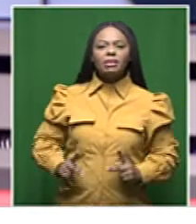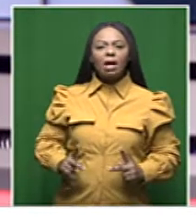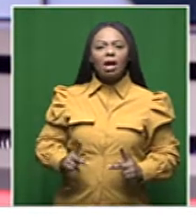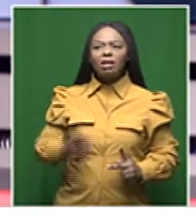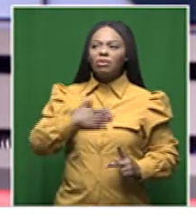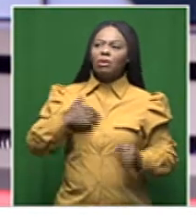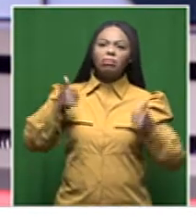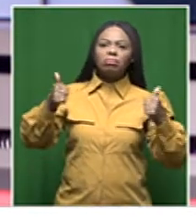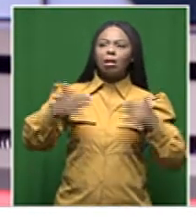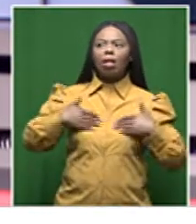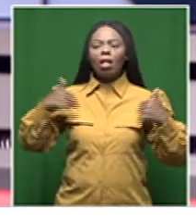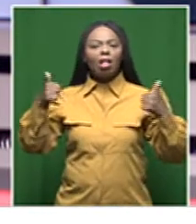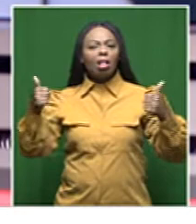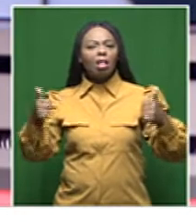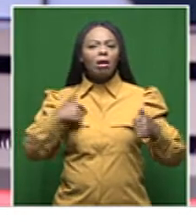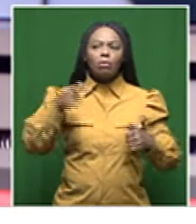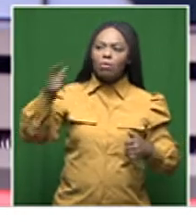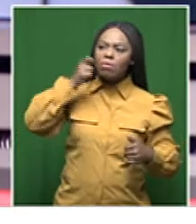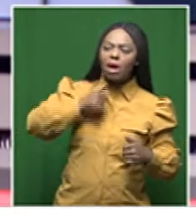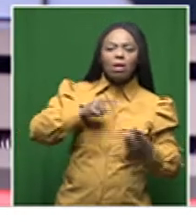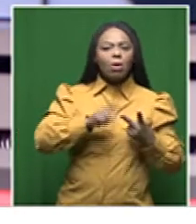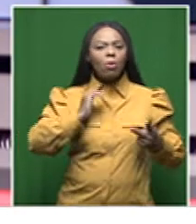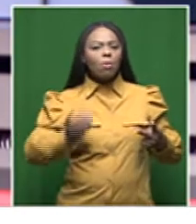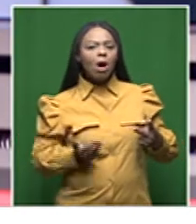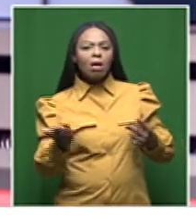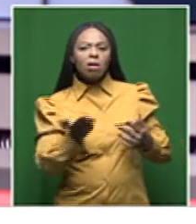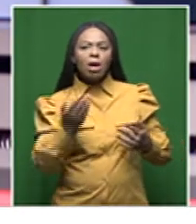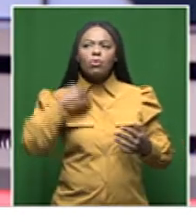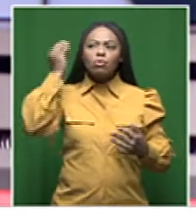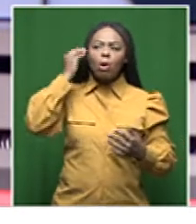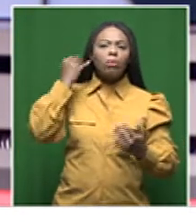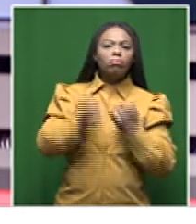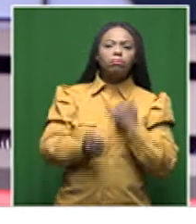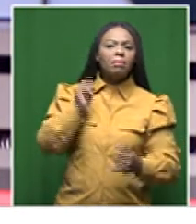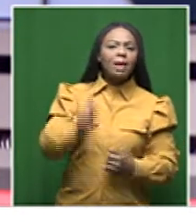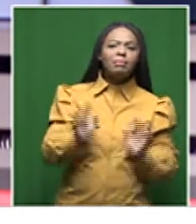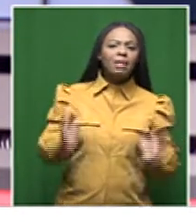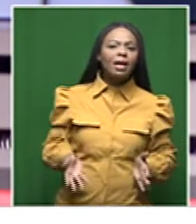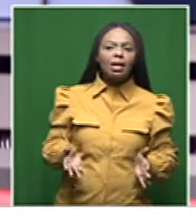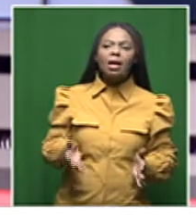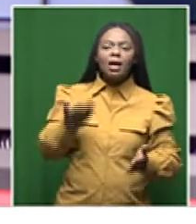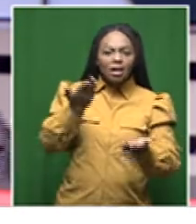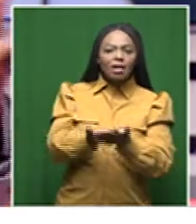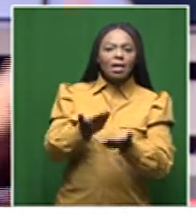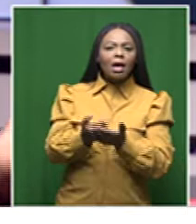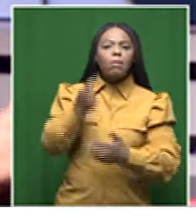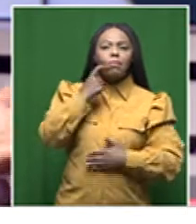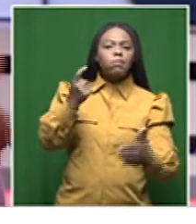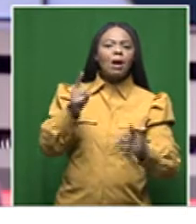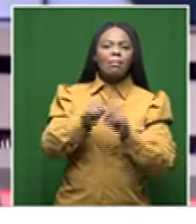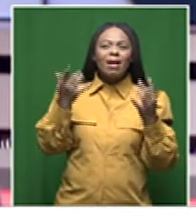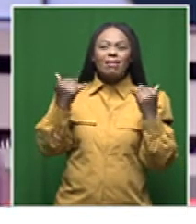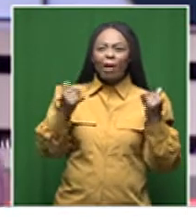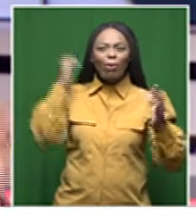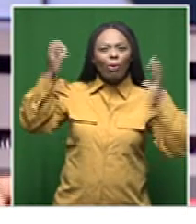there's nothing wrong. You're a man, I'm a woman, we know what we need to do to make a child, but the issue is we're not getting pregnant. So in this confusing